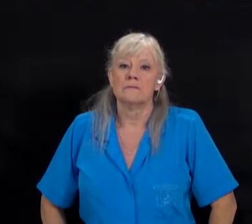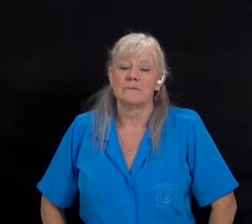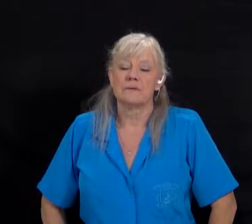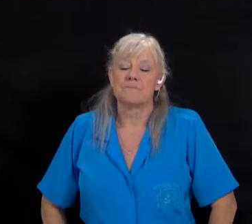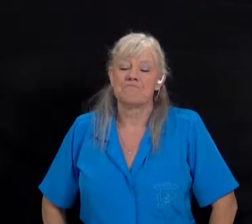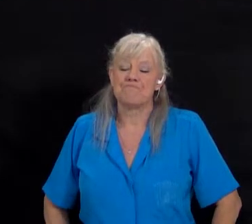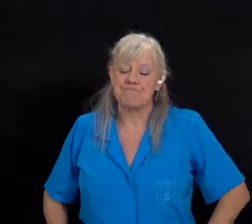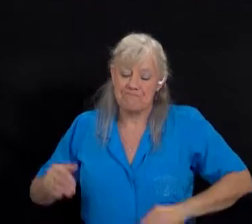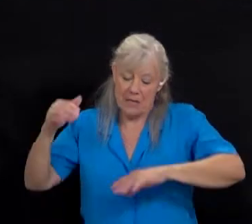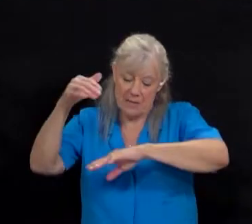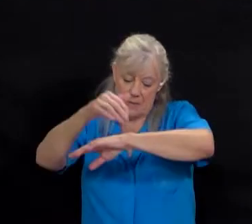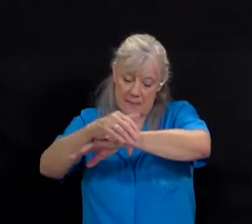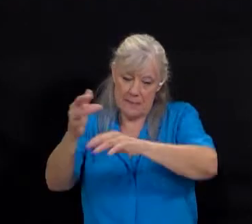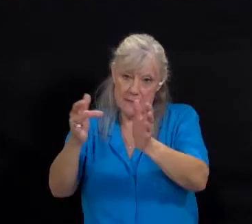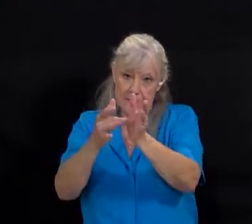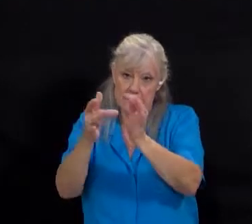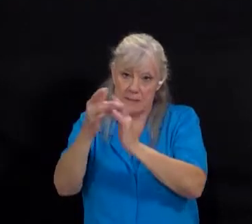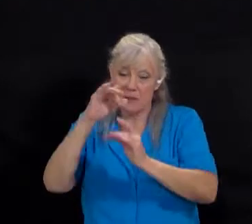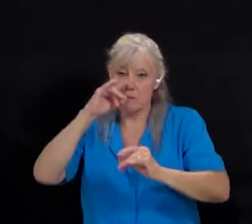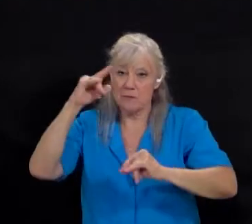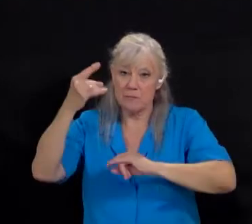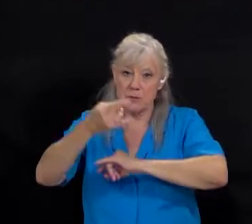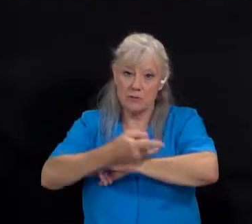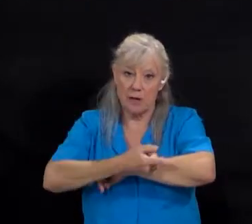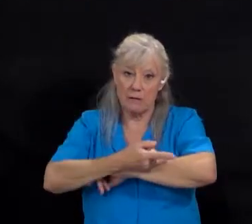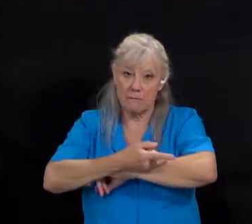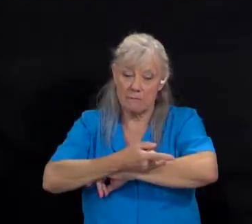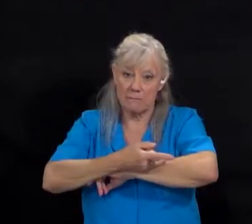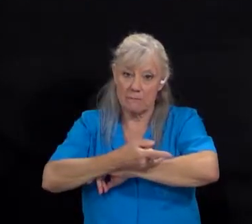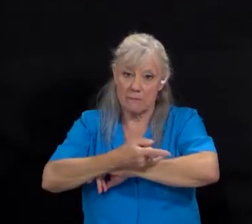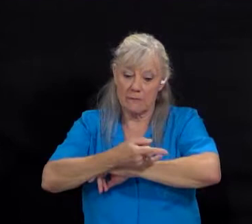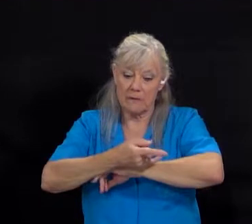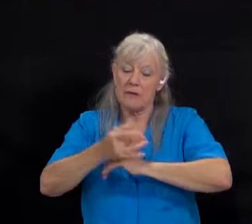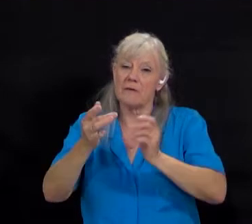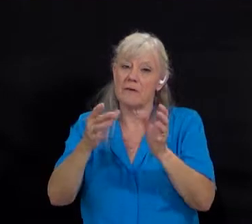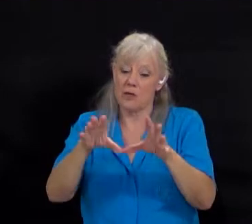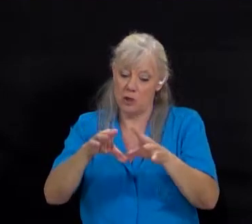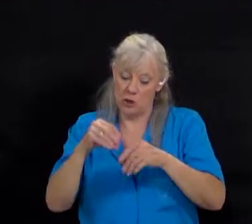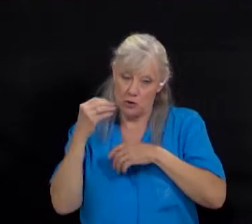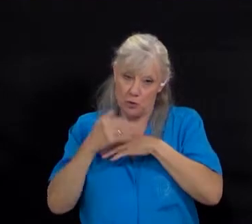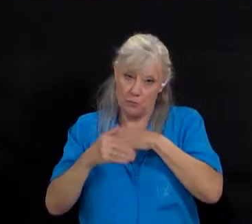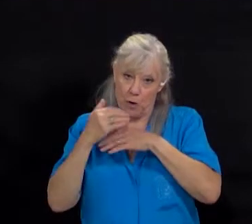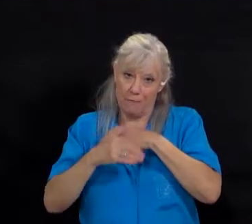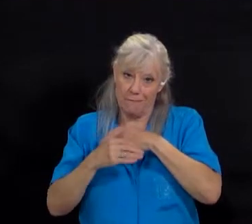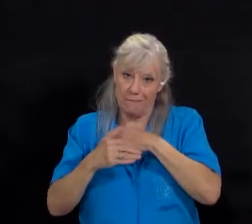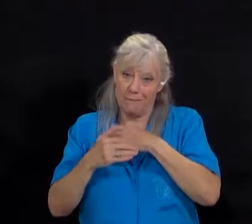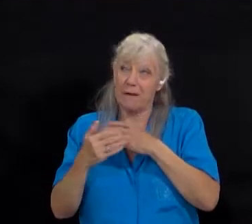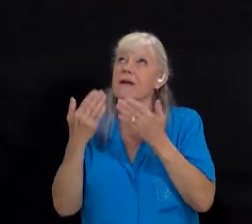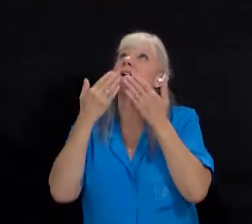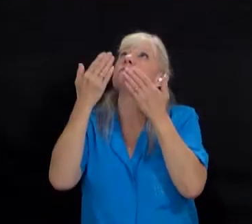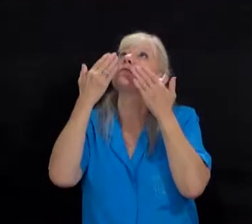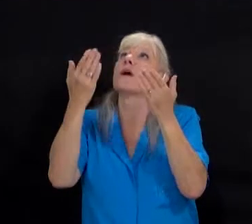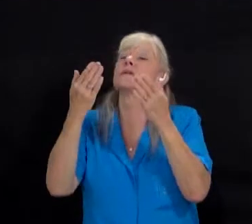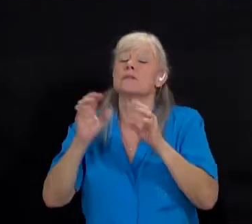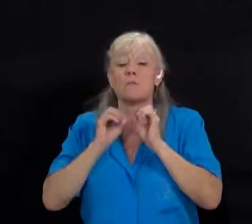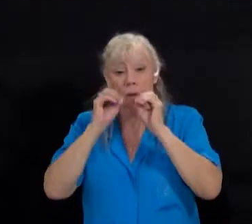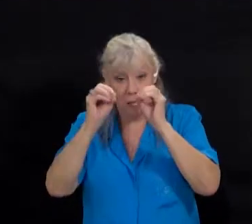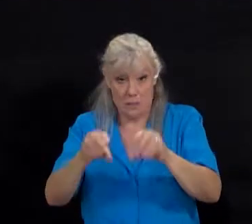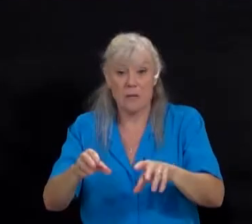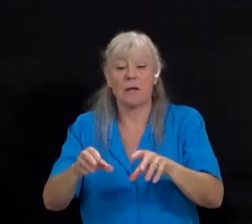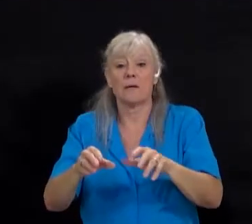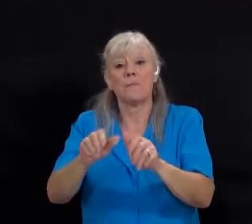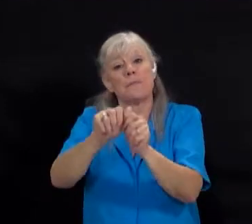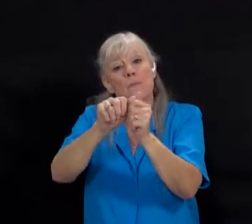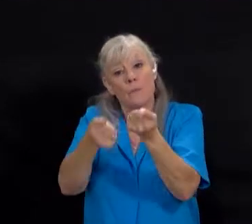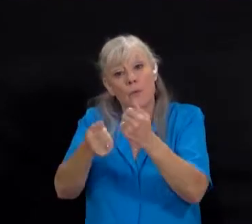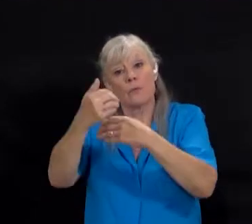For on the night he was betrayed, he himself took bread, and giving you thanks, he said the blessing,